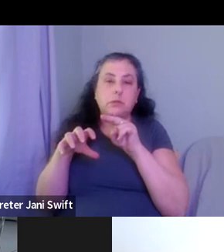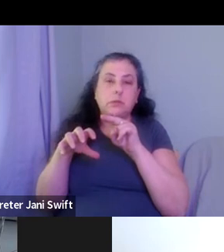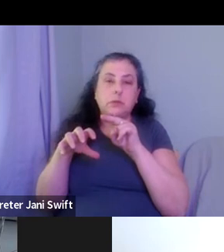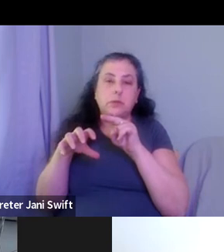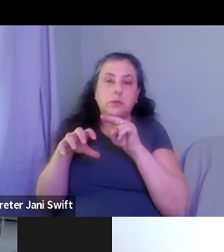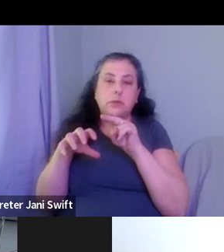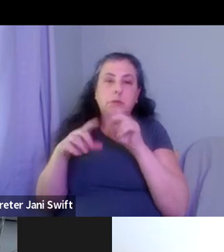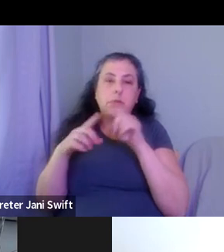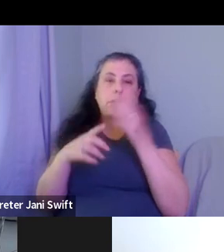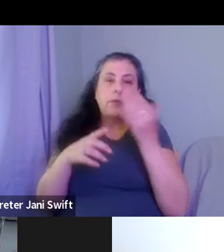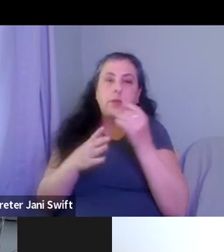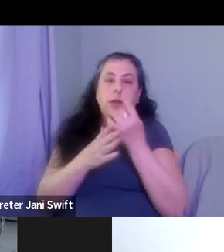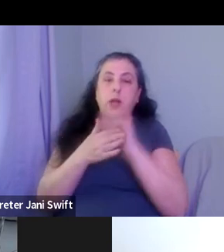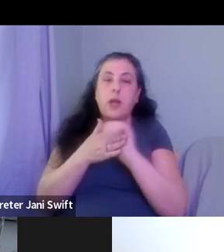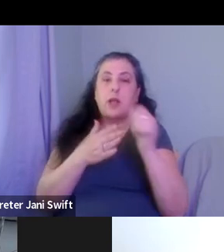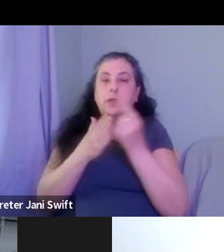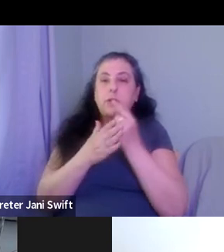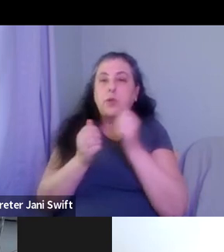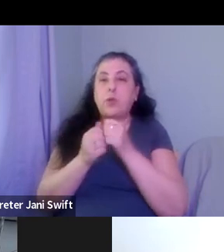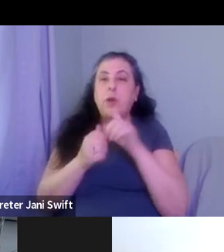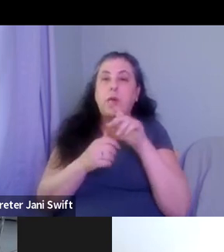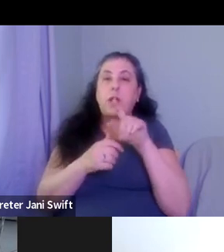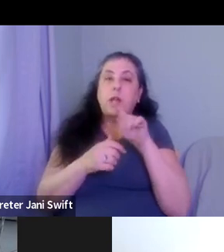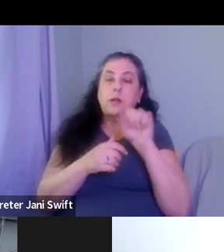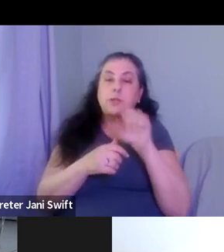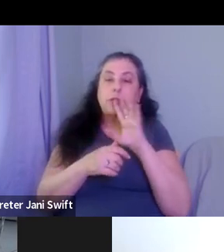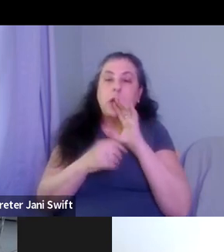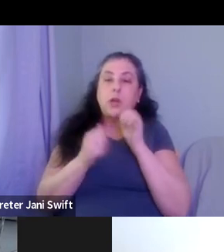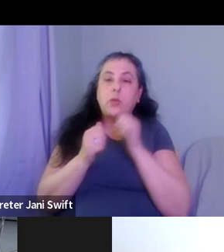to $15 an hour with their tips. Talking with